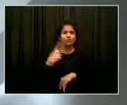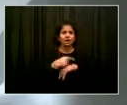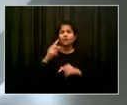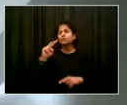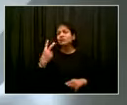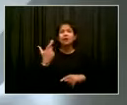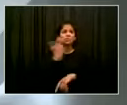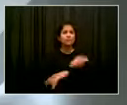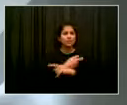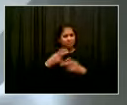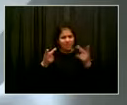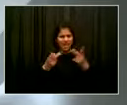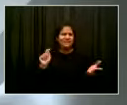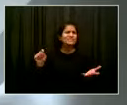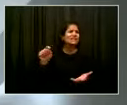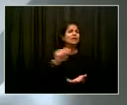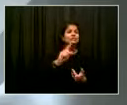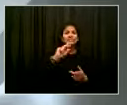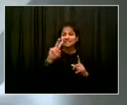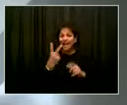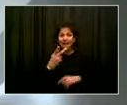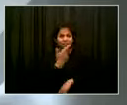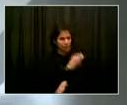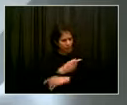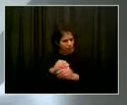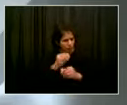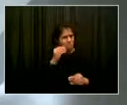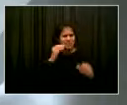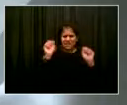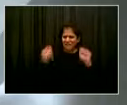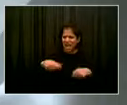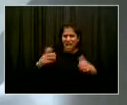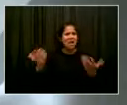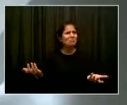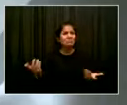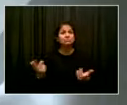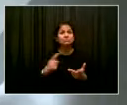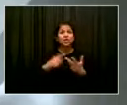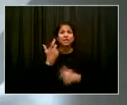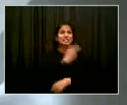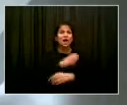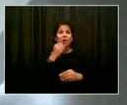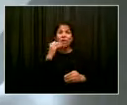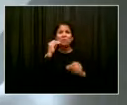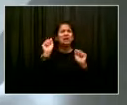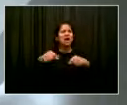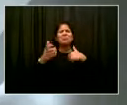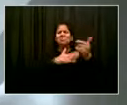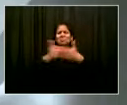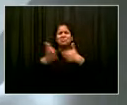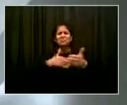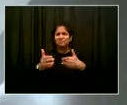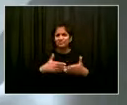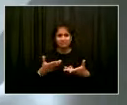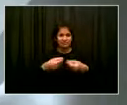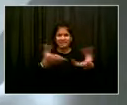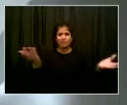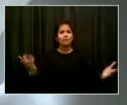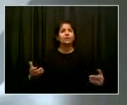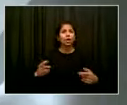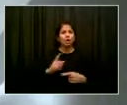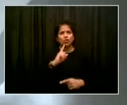booster shot, that the city is making this effort to make sure that they bring the vaccines to people and meet them where they are is so important.